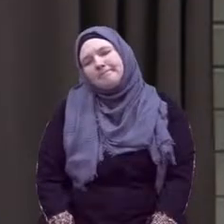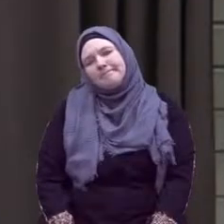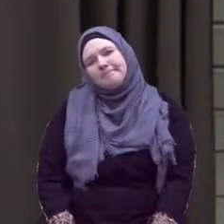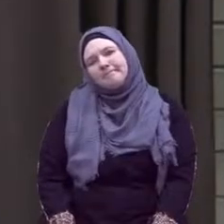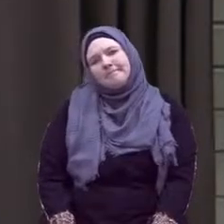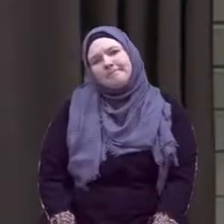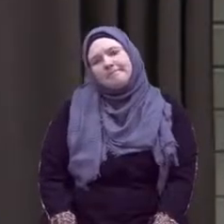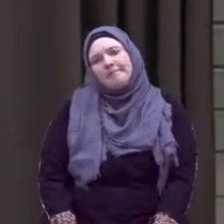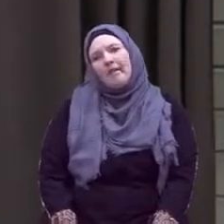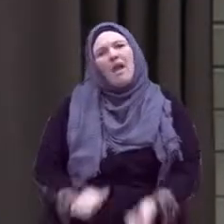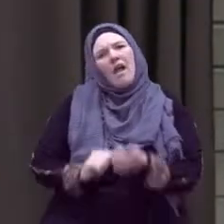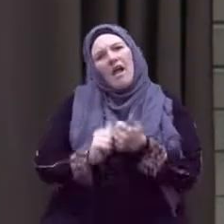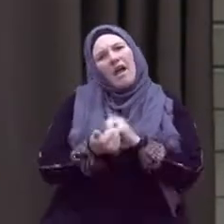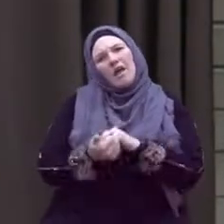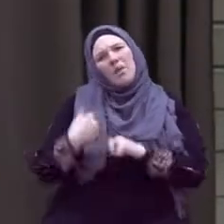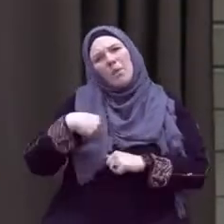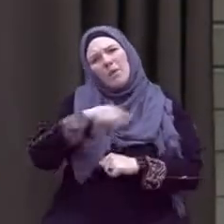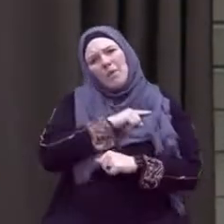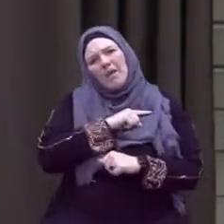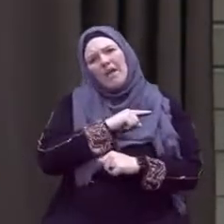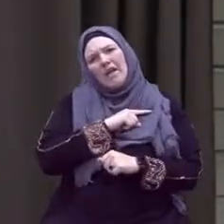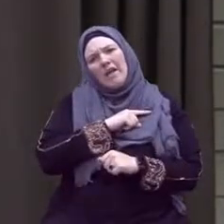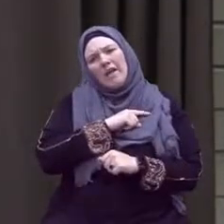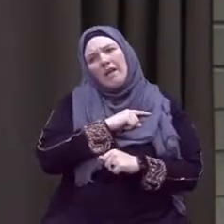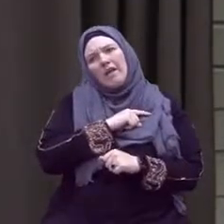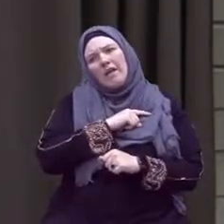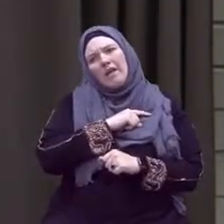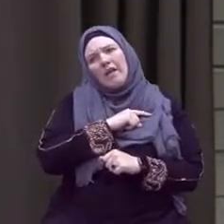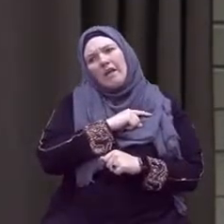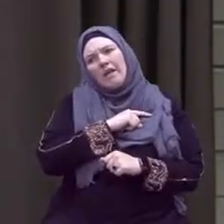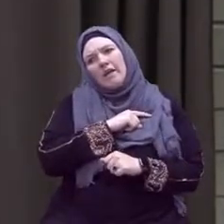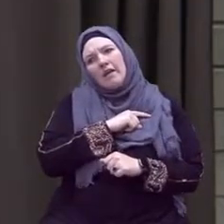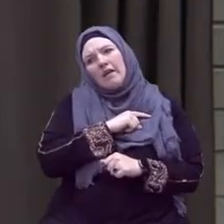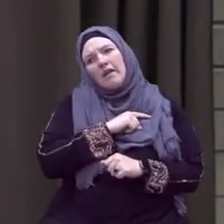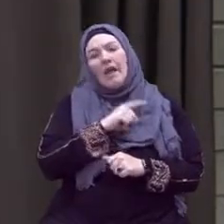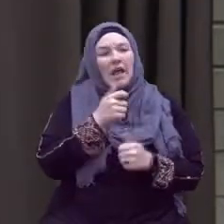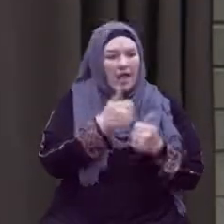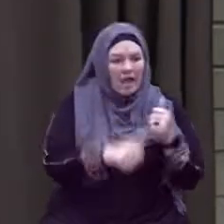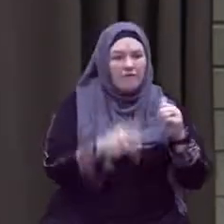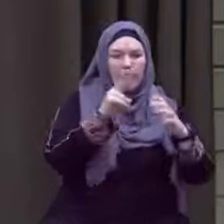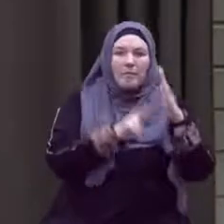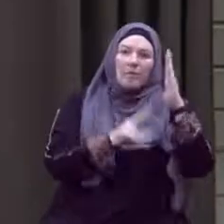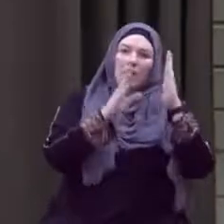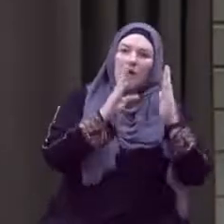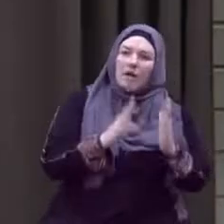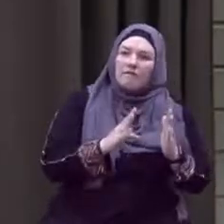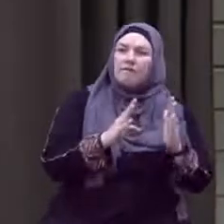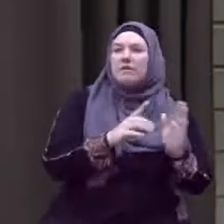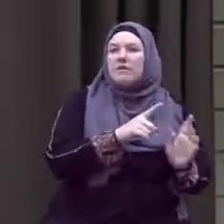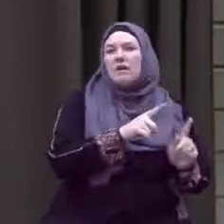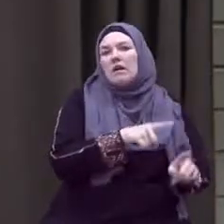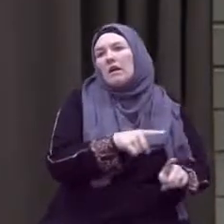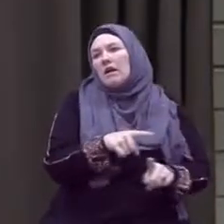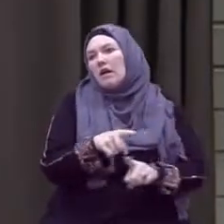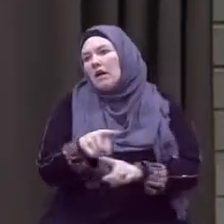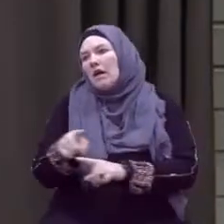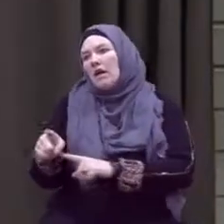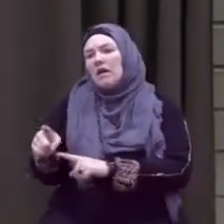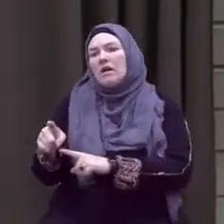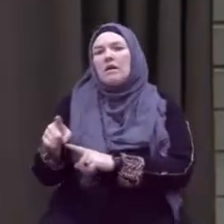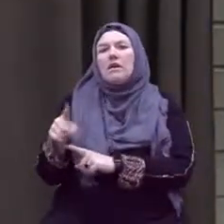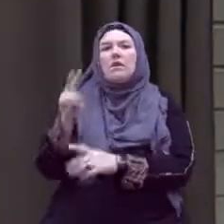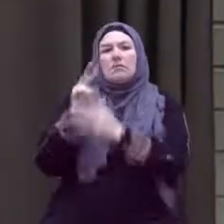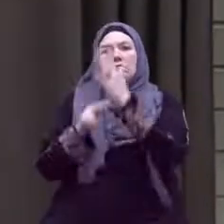What a shame. How do we meet the Prophet sallallahu alaihi wasallam and everybody's claiming to be, but I am the